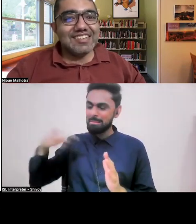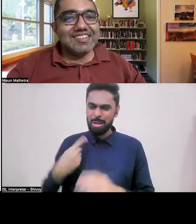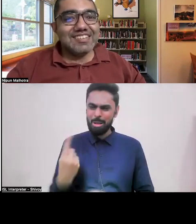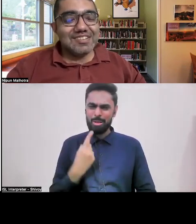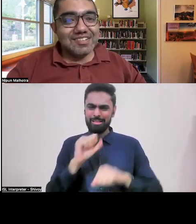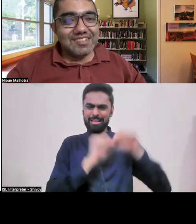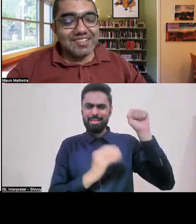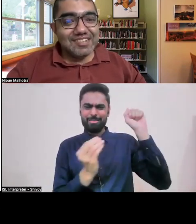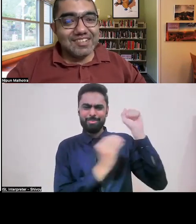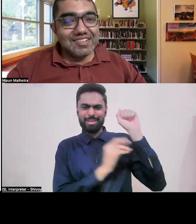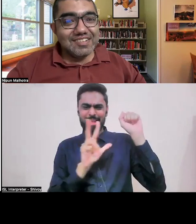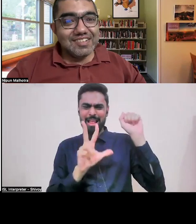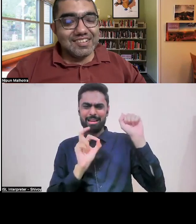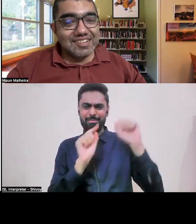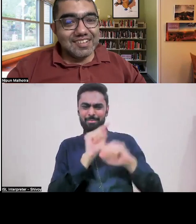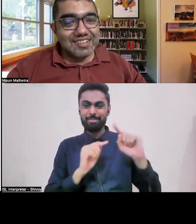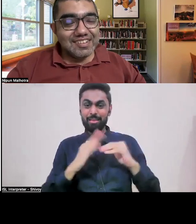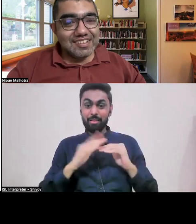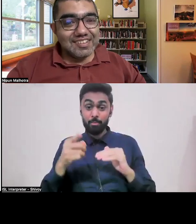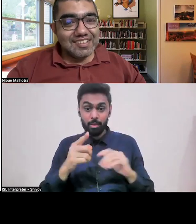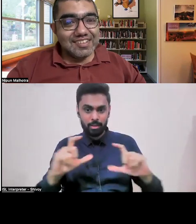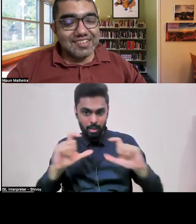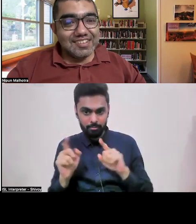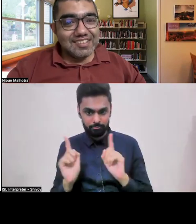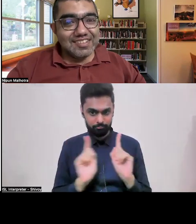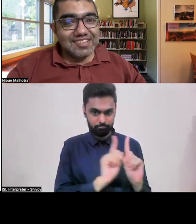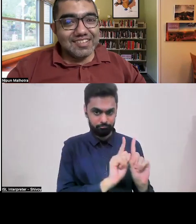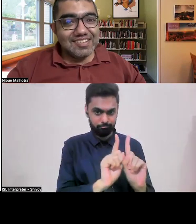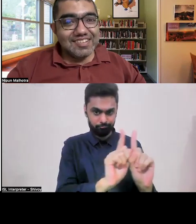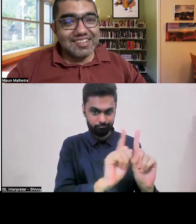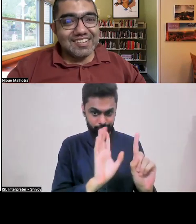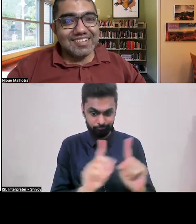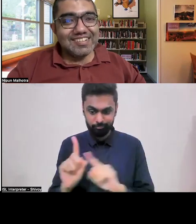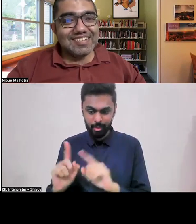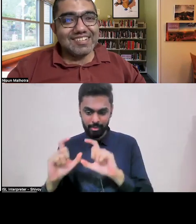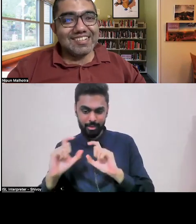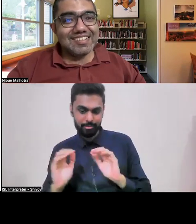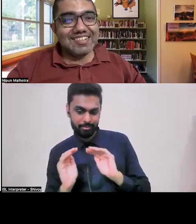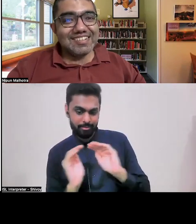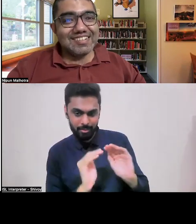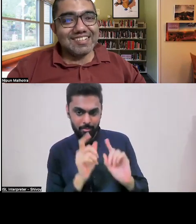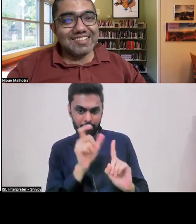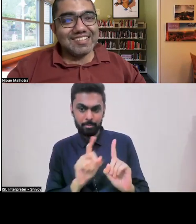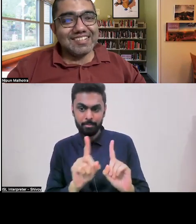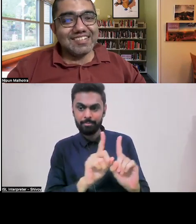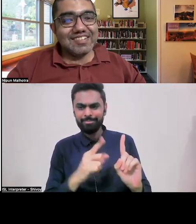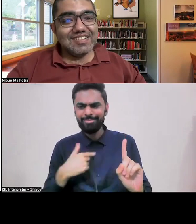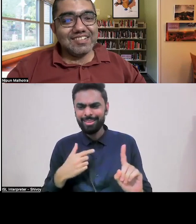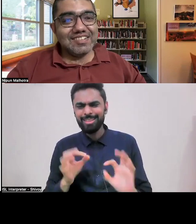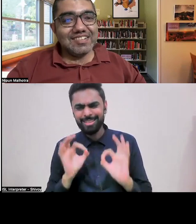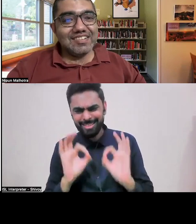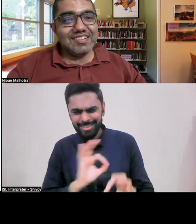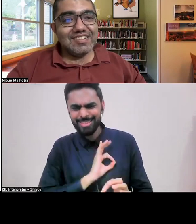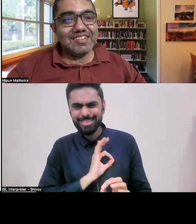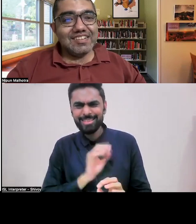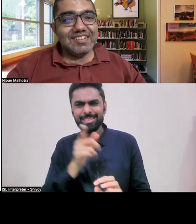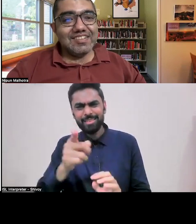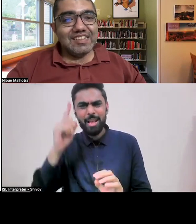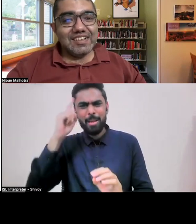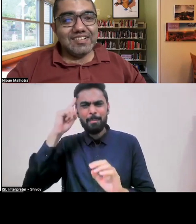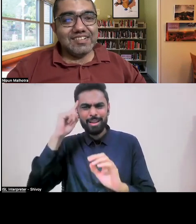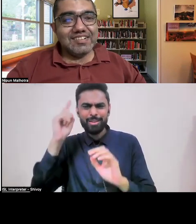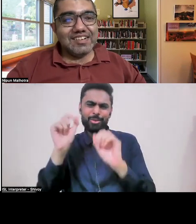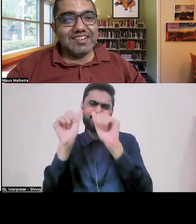sense. Actually, you do require caregivers with you. So it may be up, and I love that, because that's the mental model,